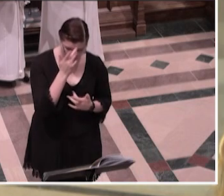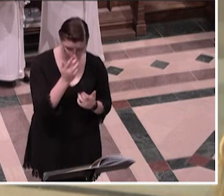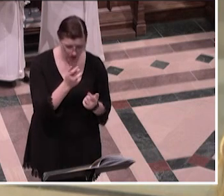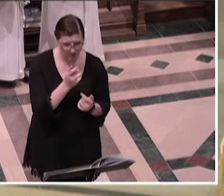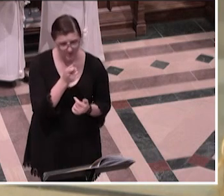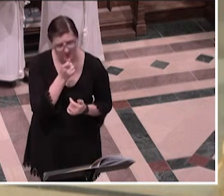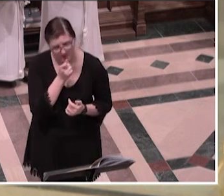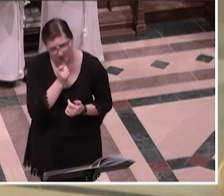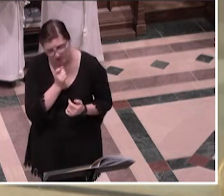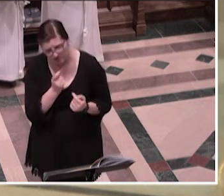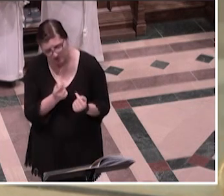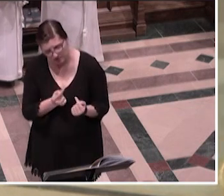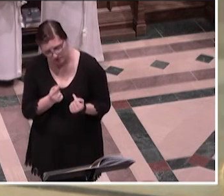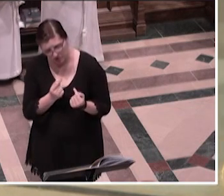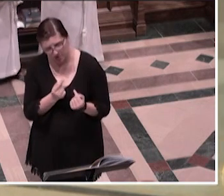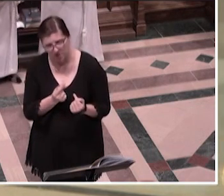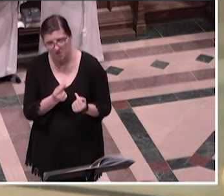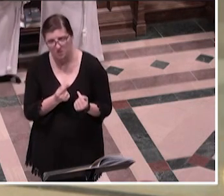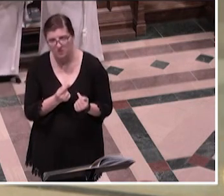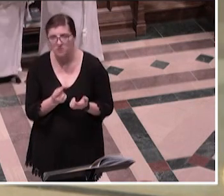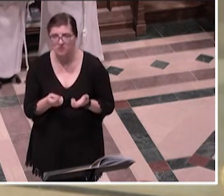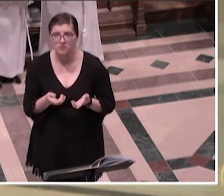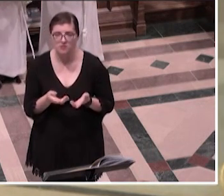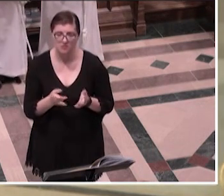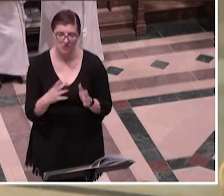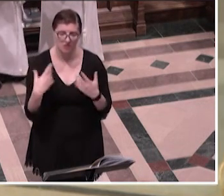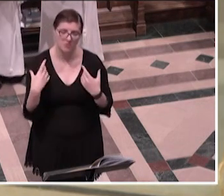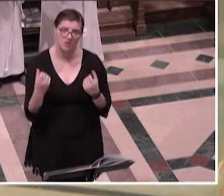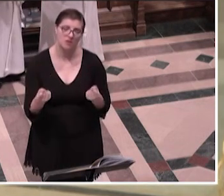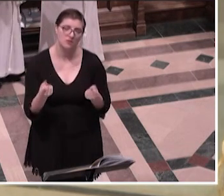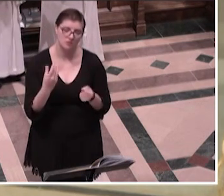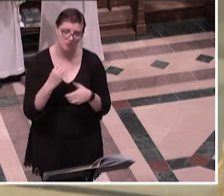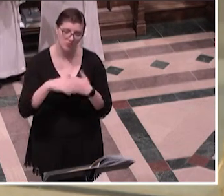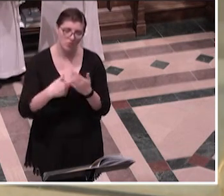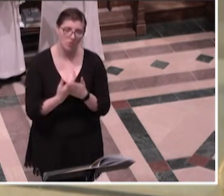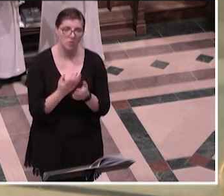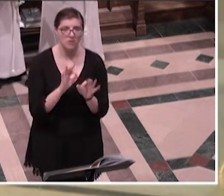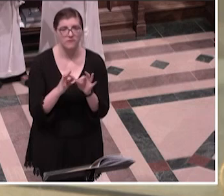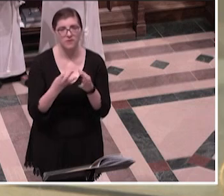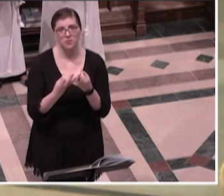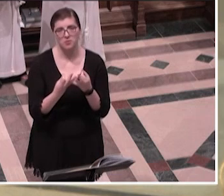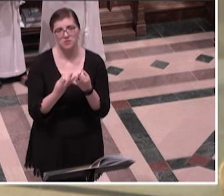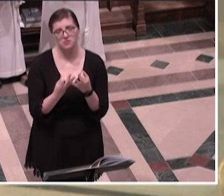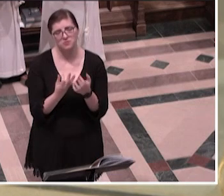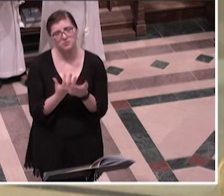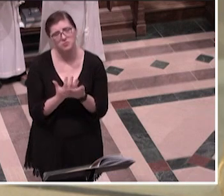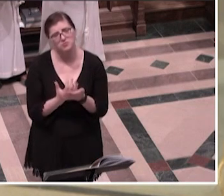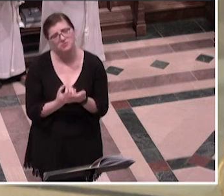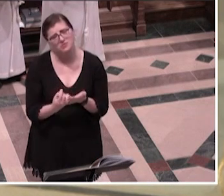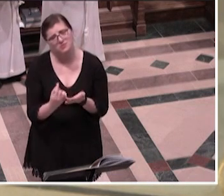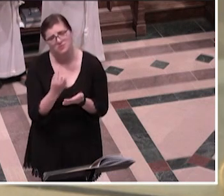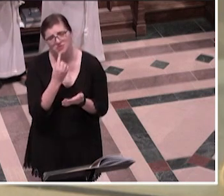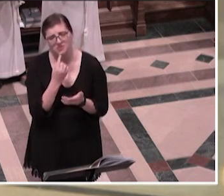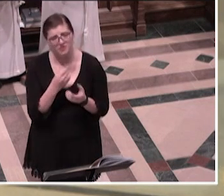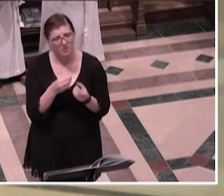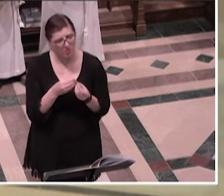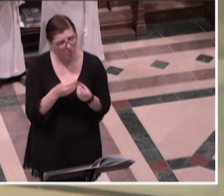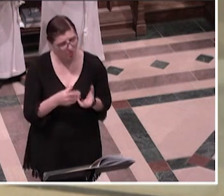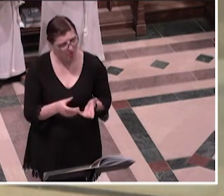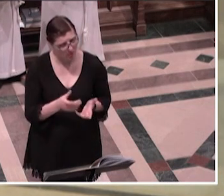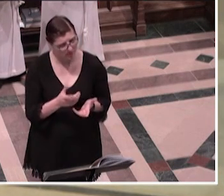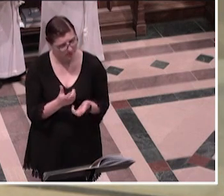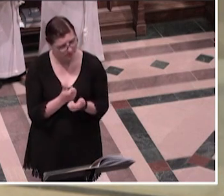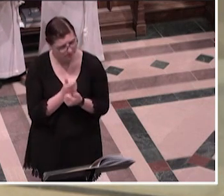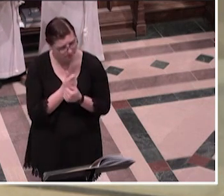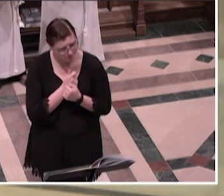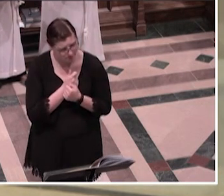they may be healed, and for the families who are grieving the loss of loved ones, may scientists